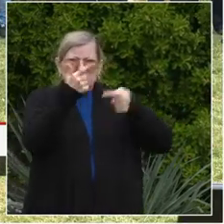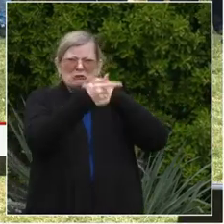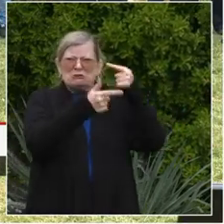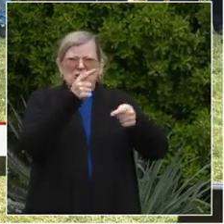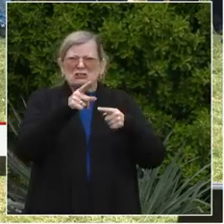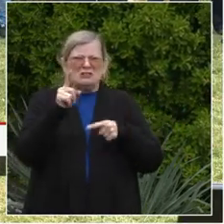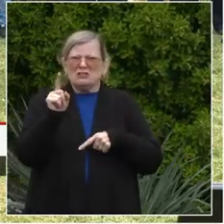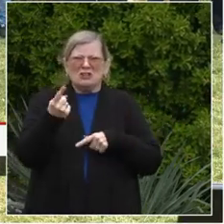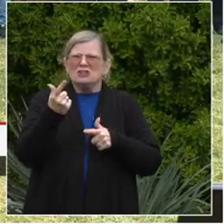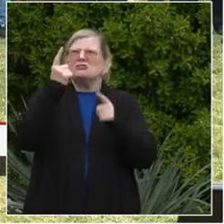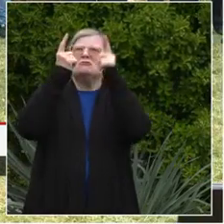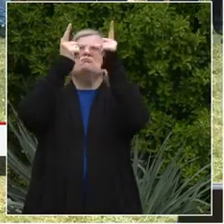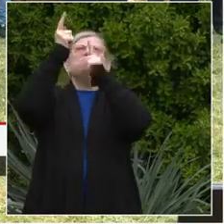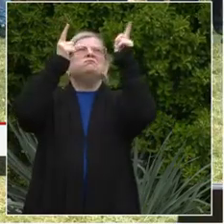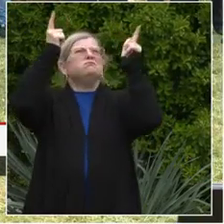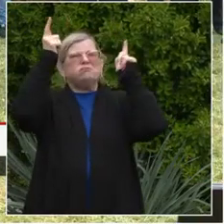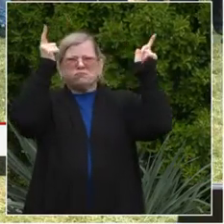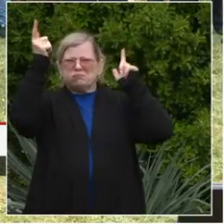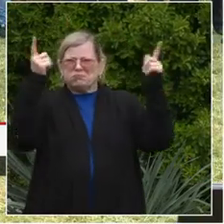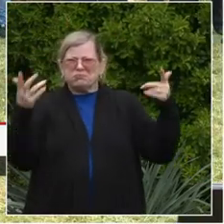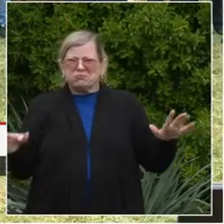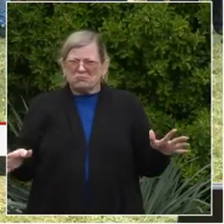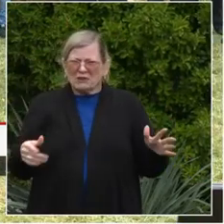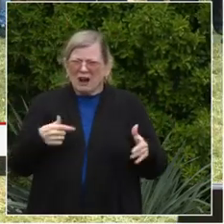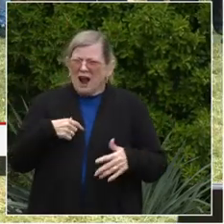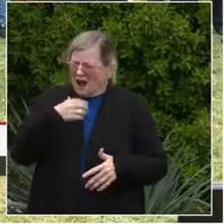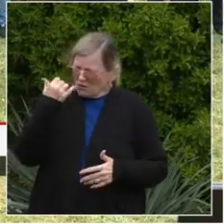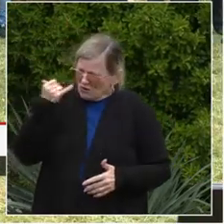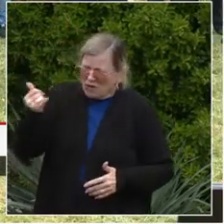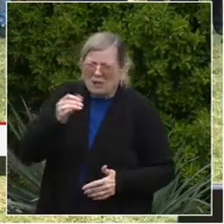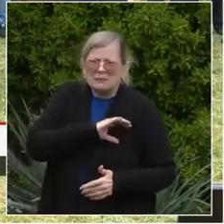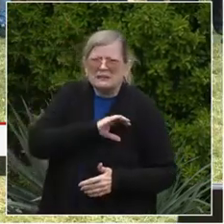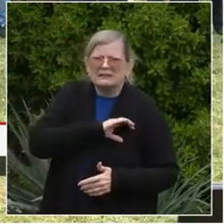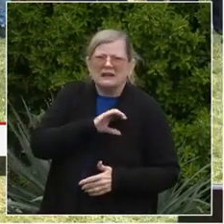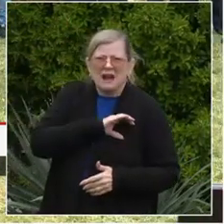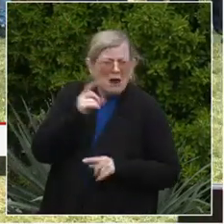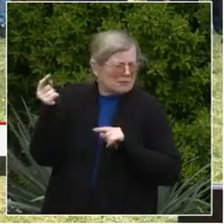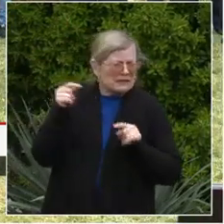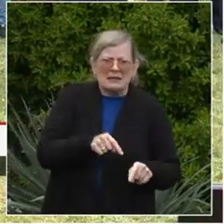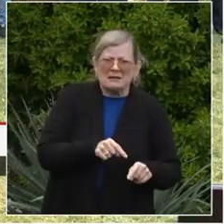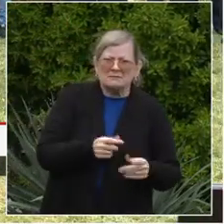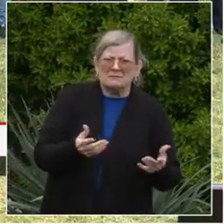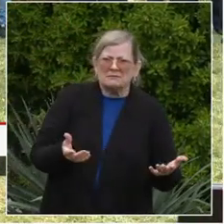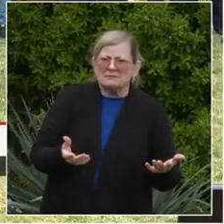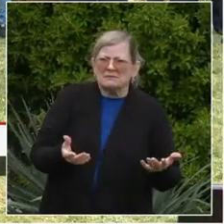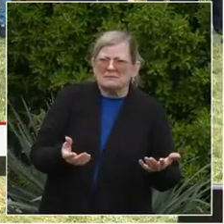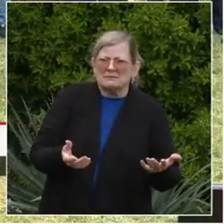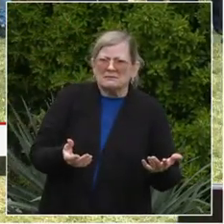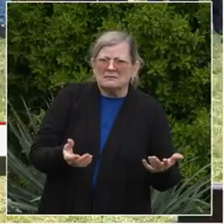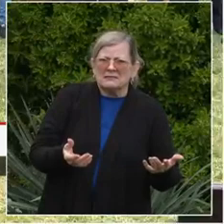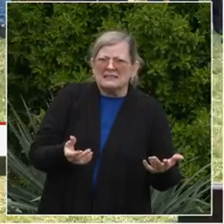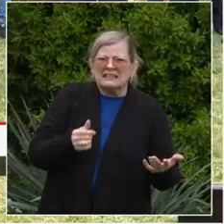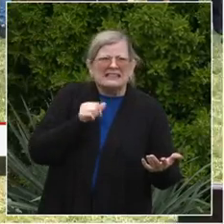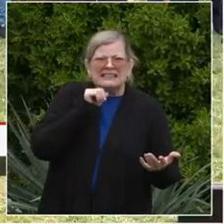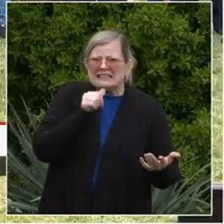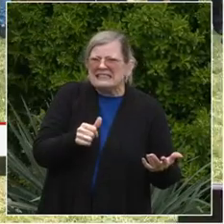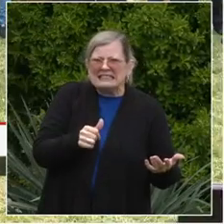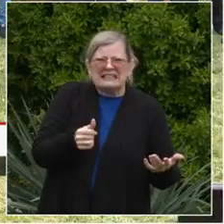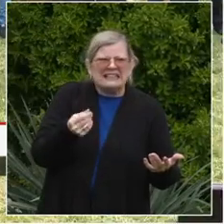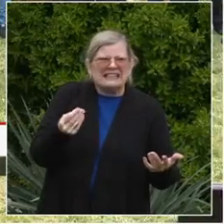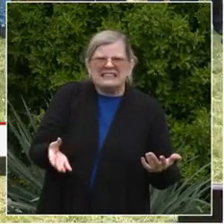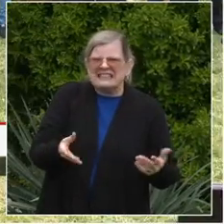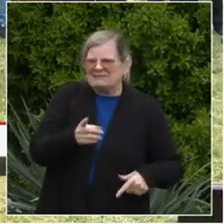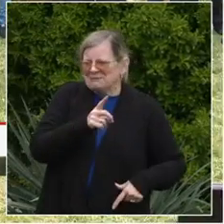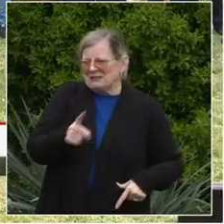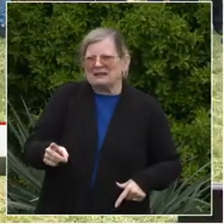just stupid. And I called police. Cops came out. Didn't give a damn, okay? Looked